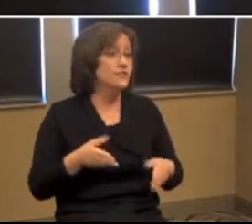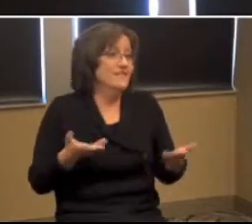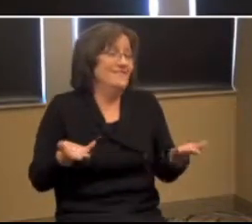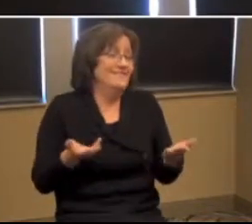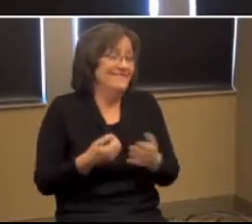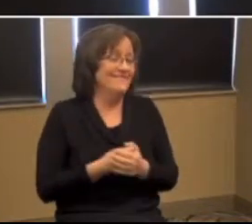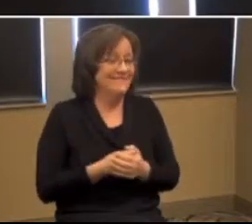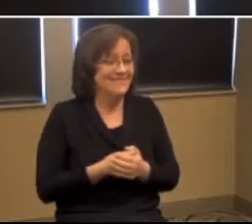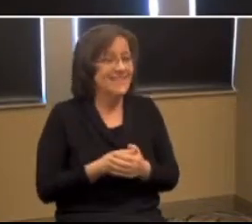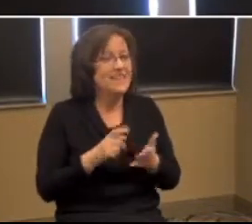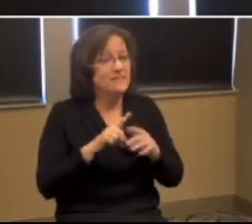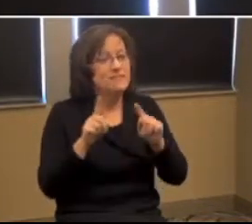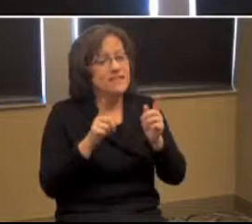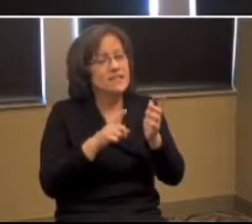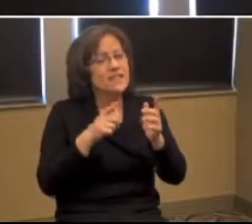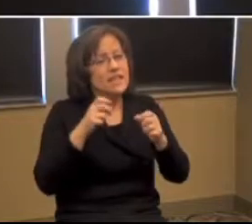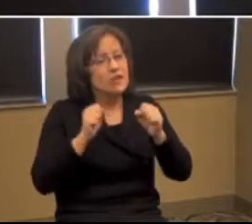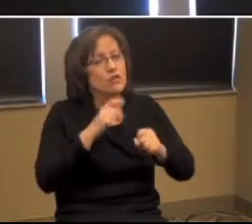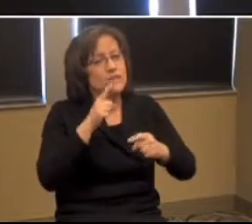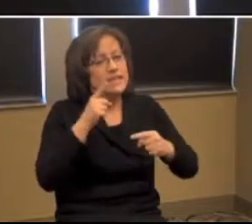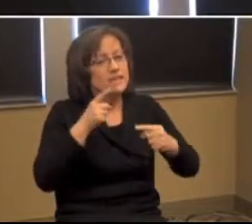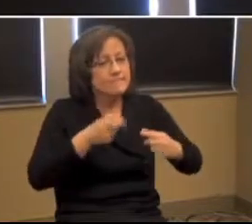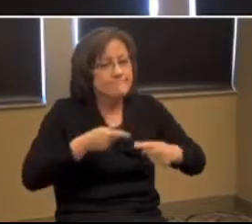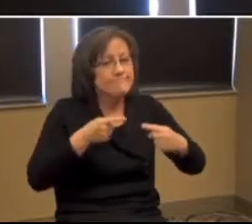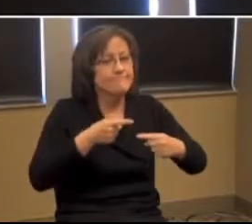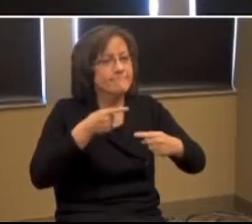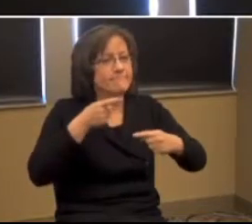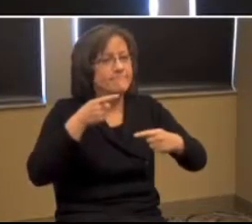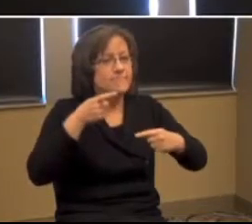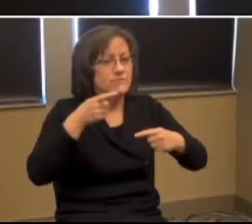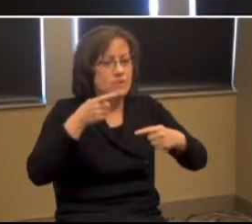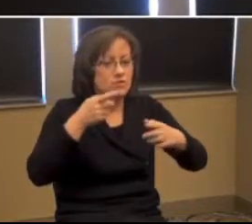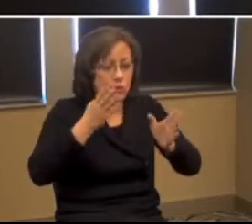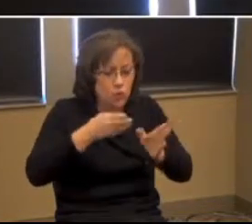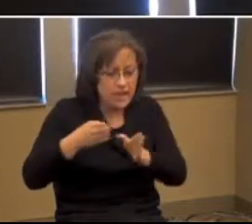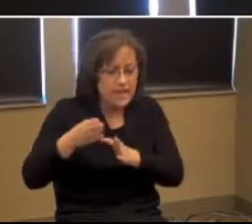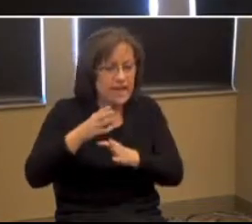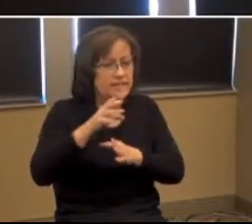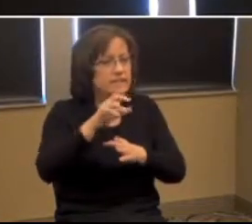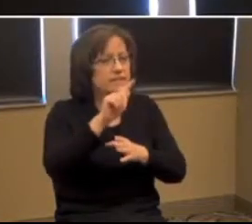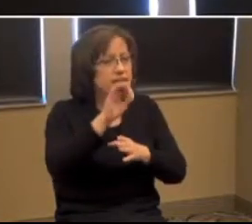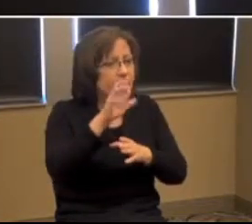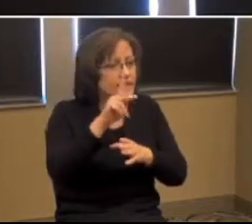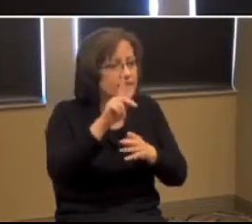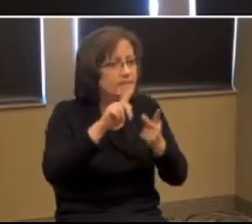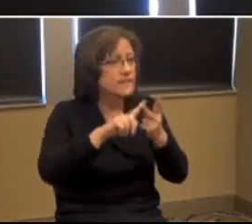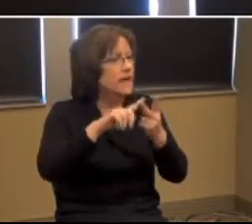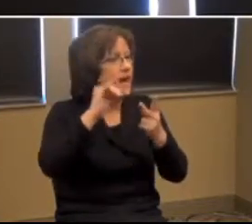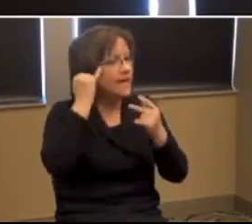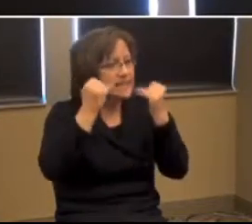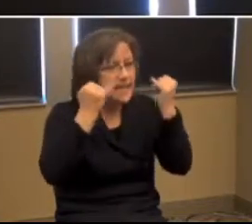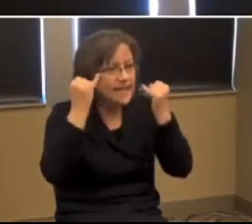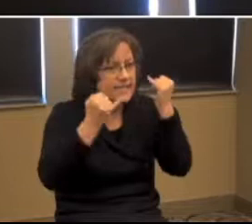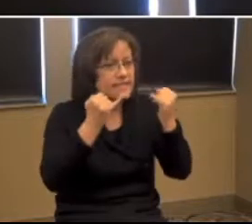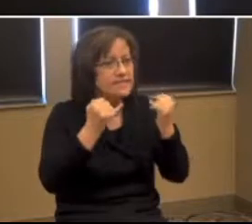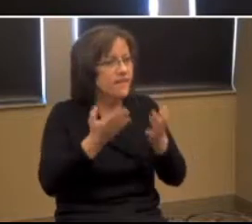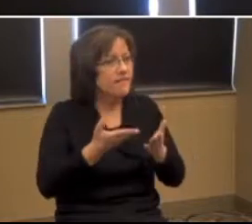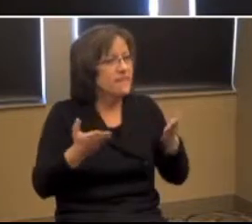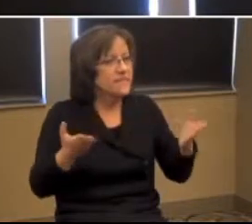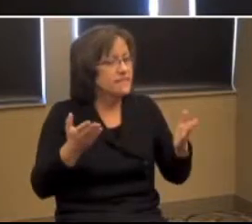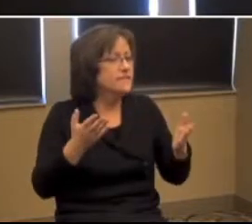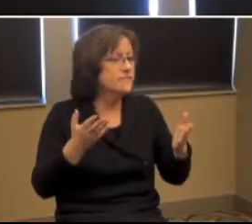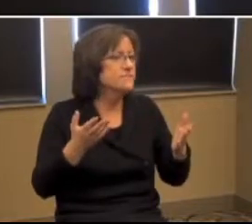there could be difficulty with organizing tasks and ideas, materials, and activities. Difficulties